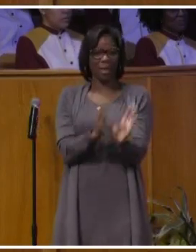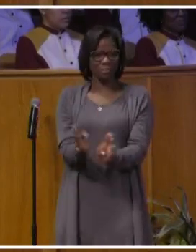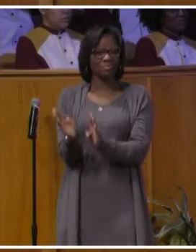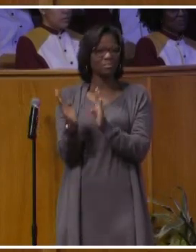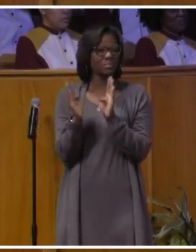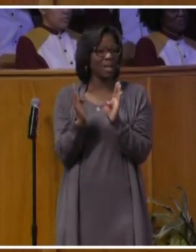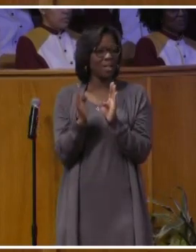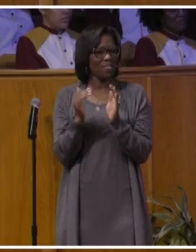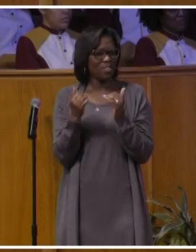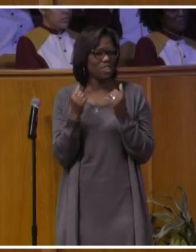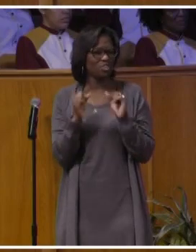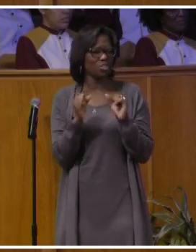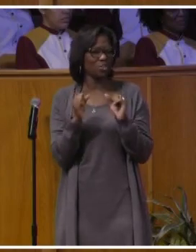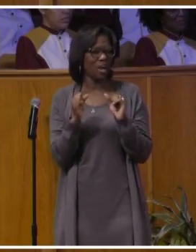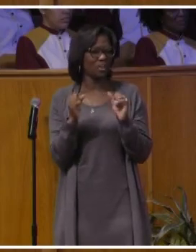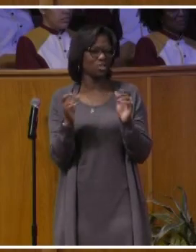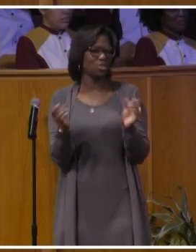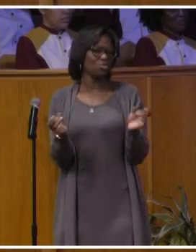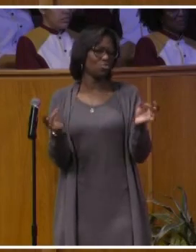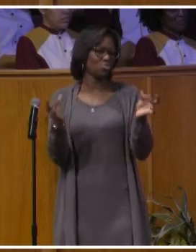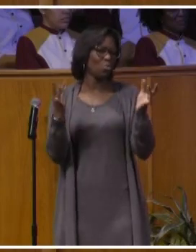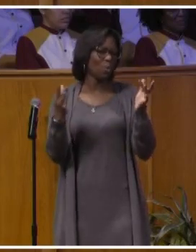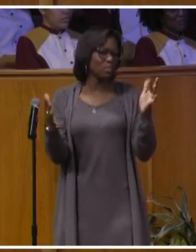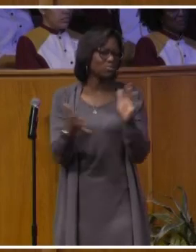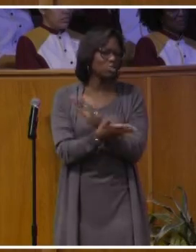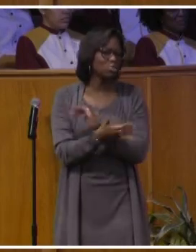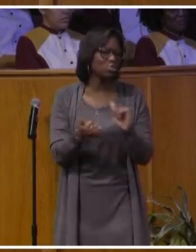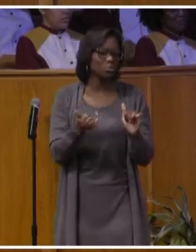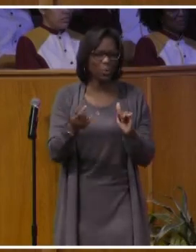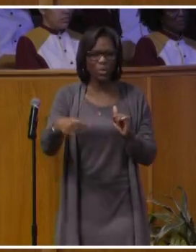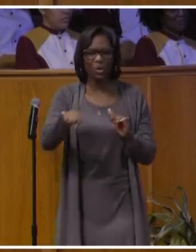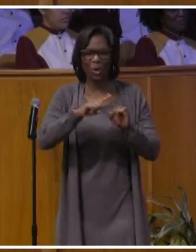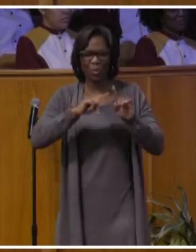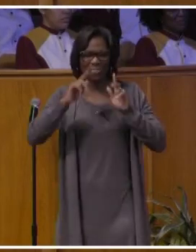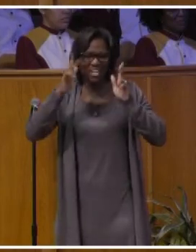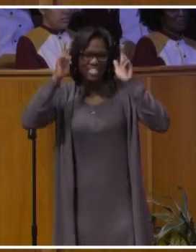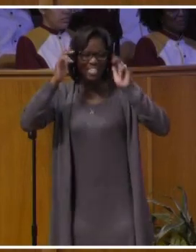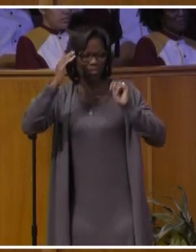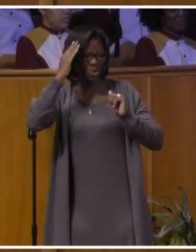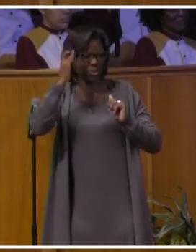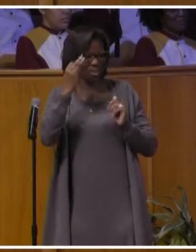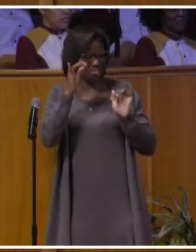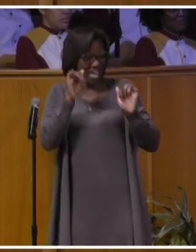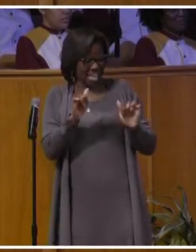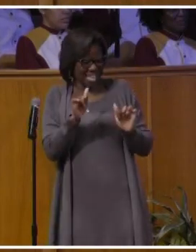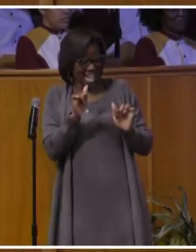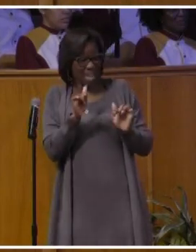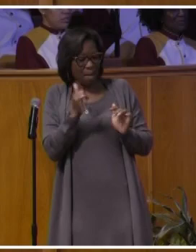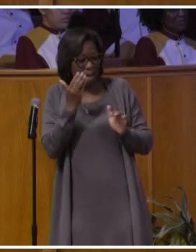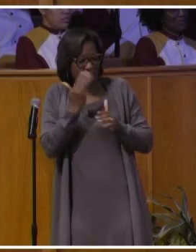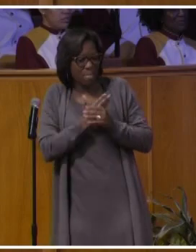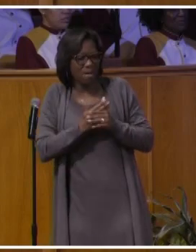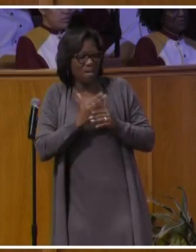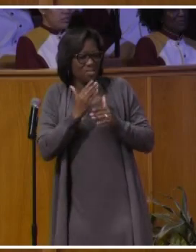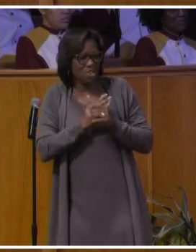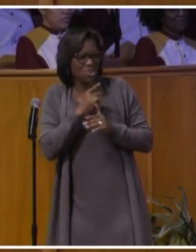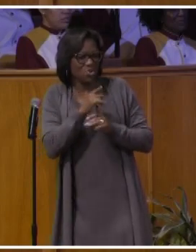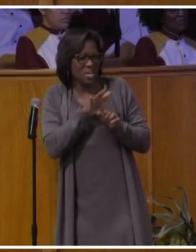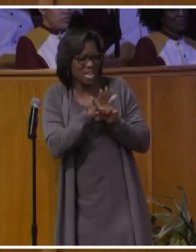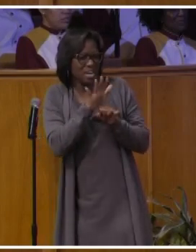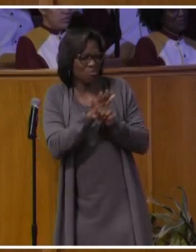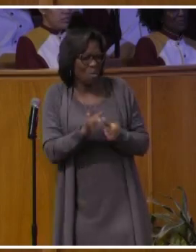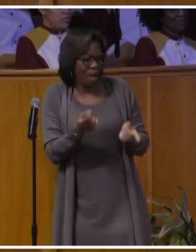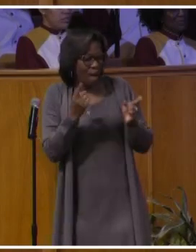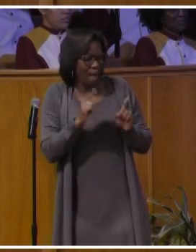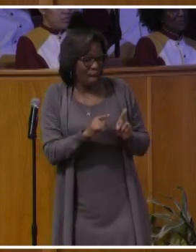and that is to try to take you out. And the devil knows that if they can get under your skin, you